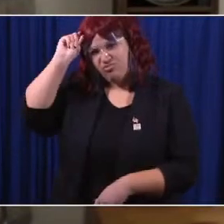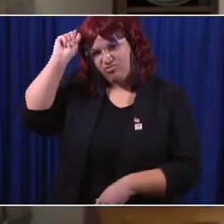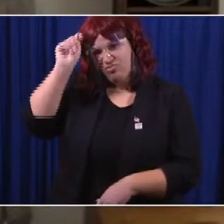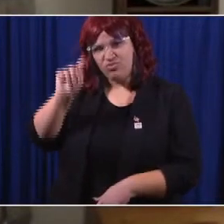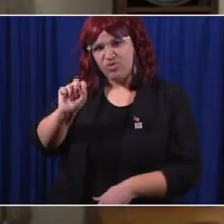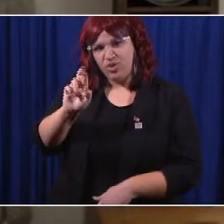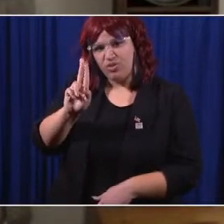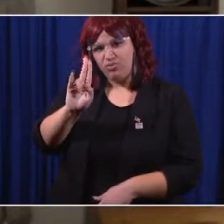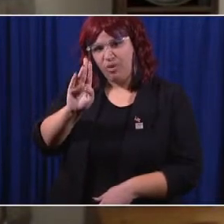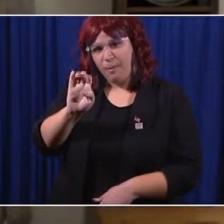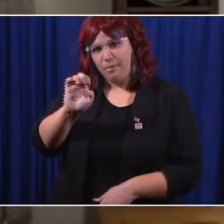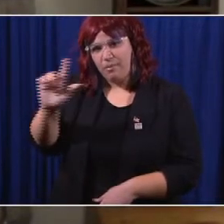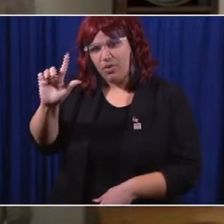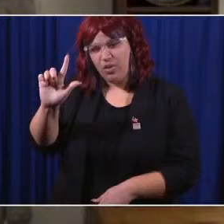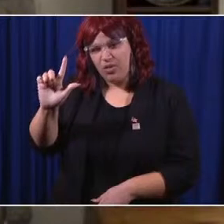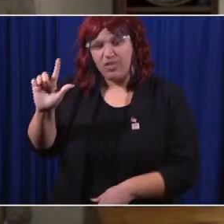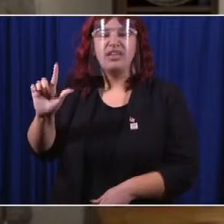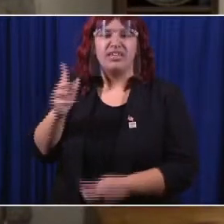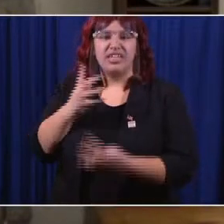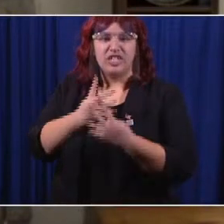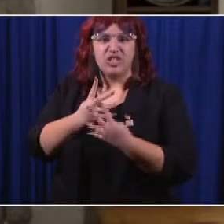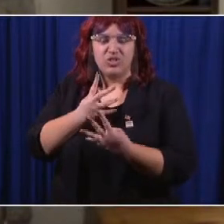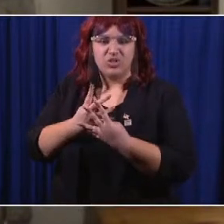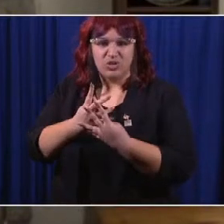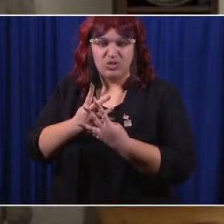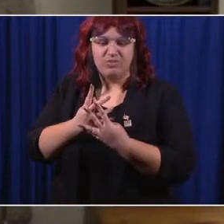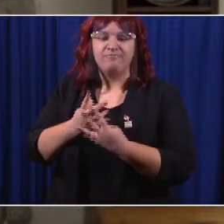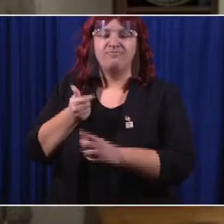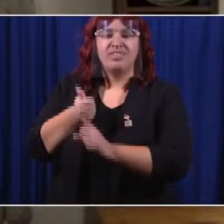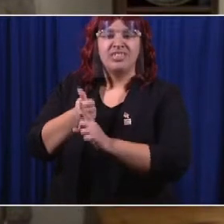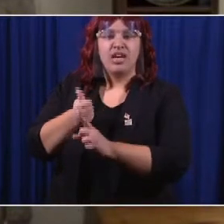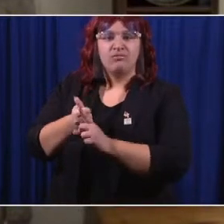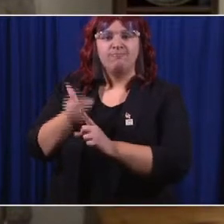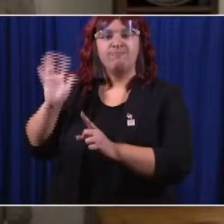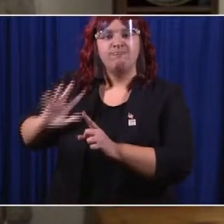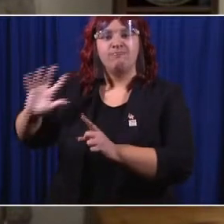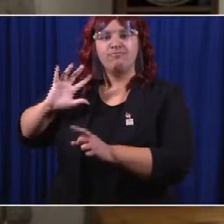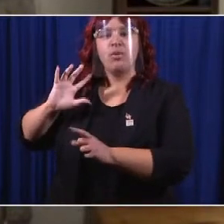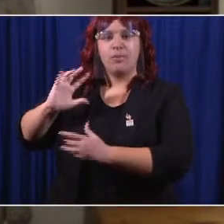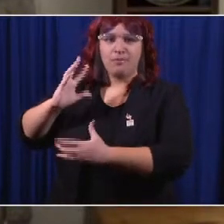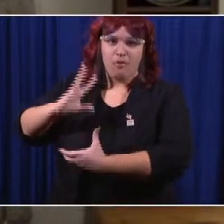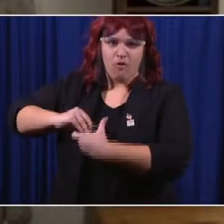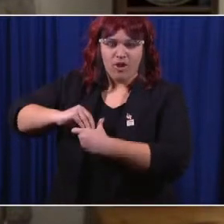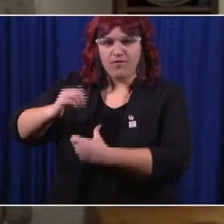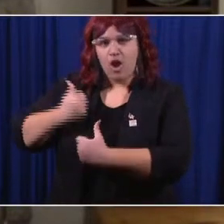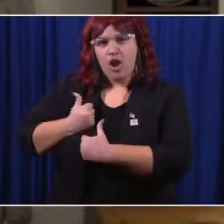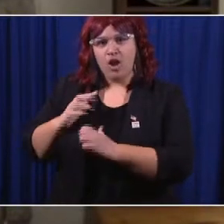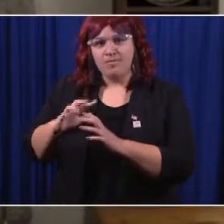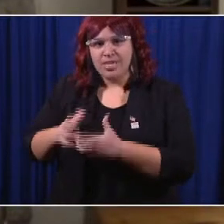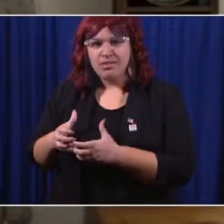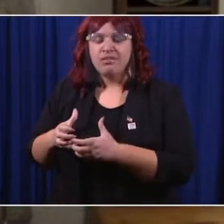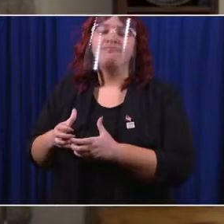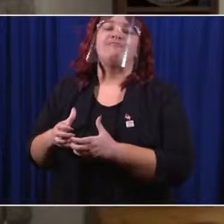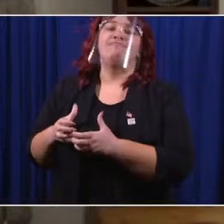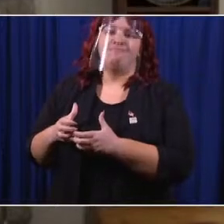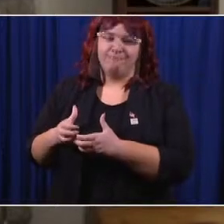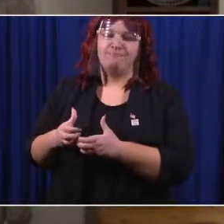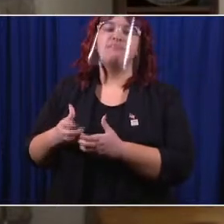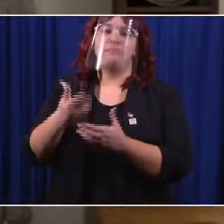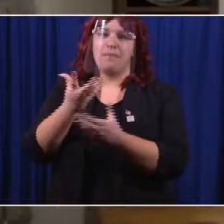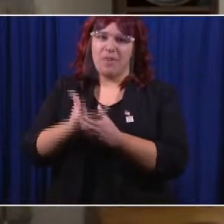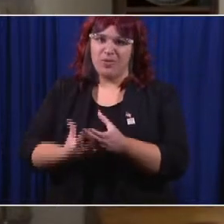Institution. He was an Army veteran. He is a father of 1. Our prayers are with